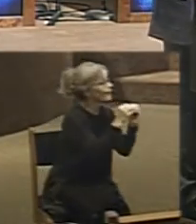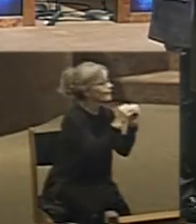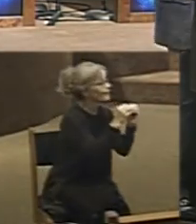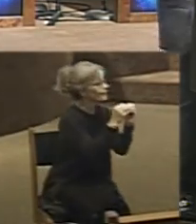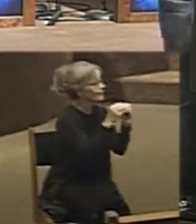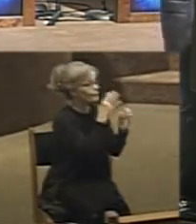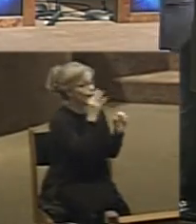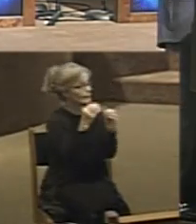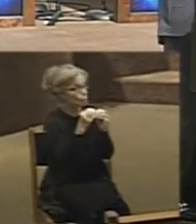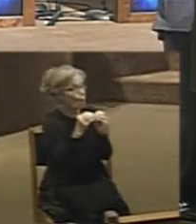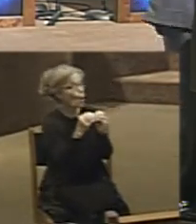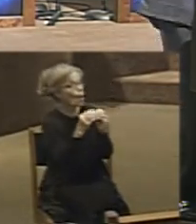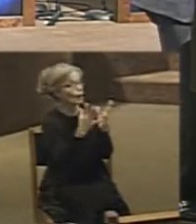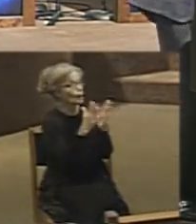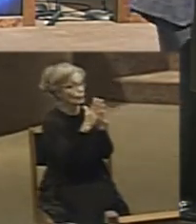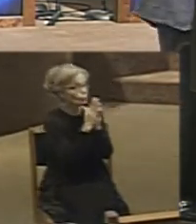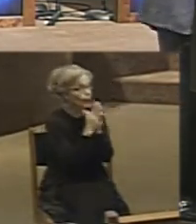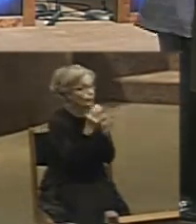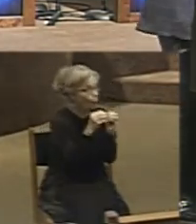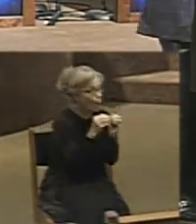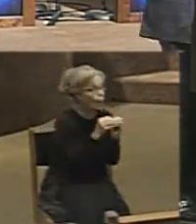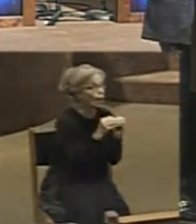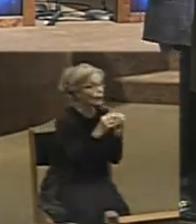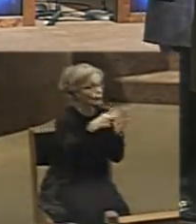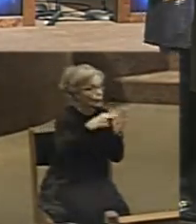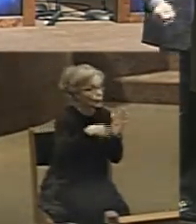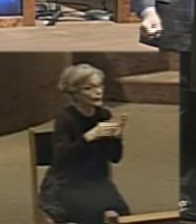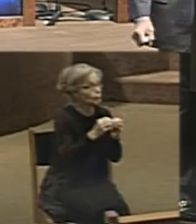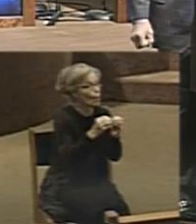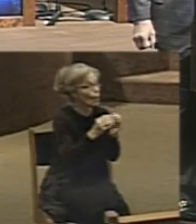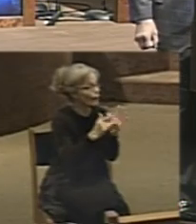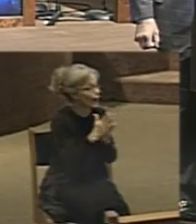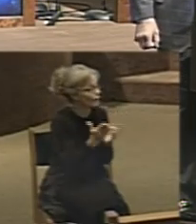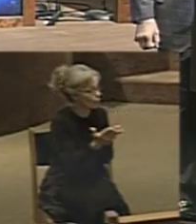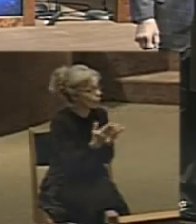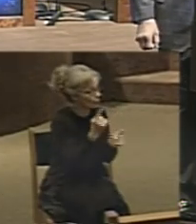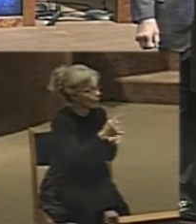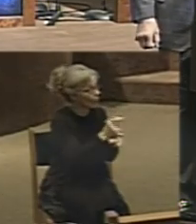spiritually. I want to lift it all up to a higher level.